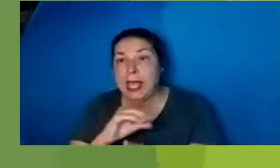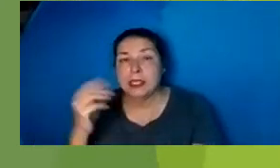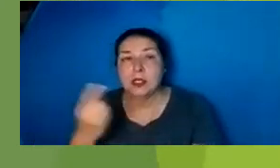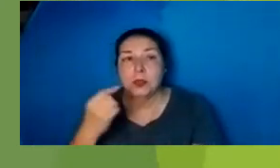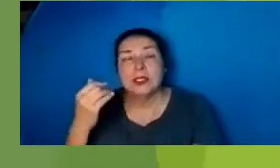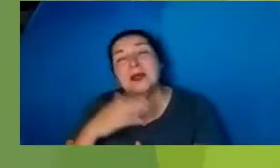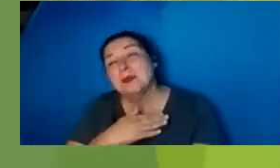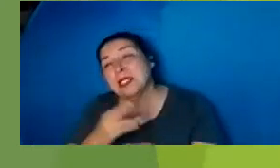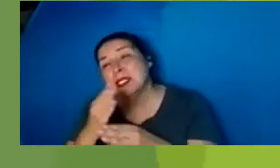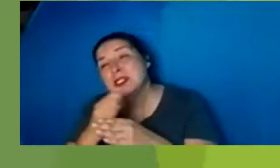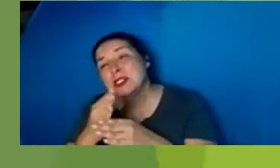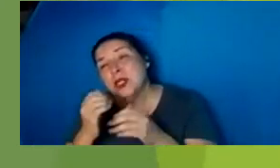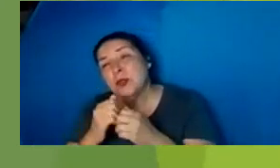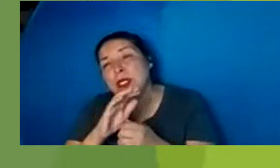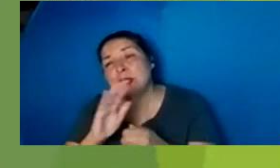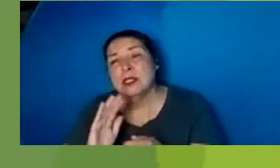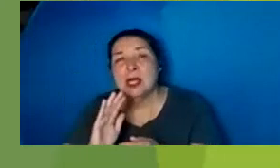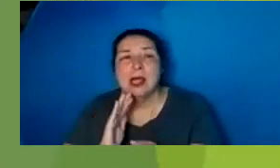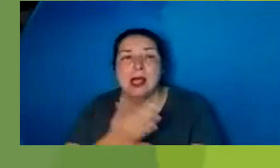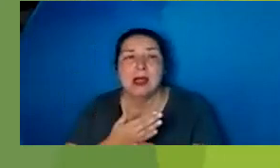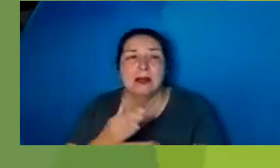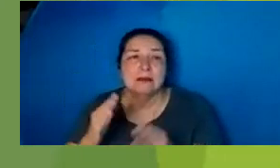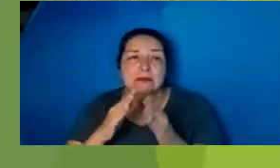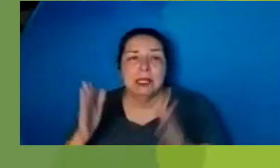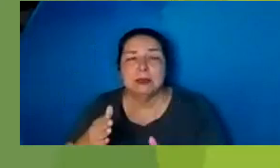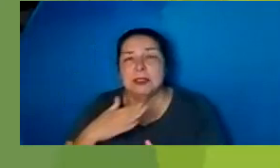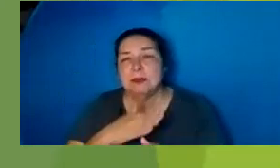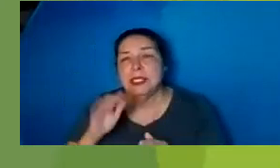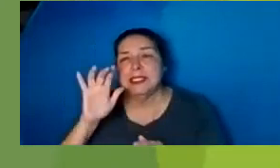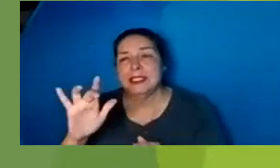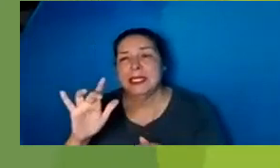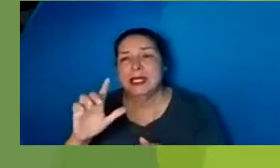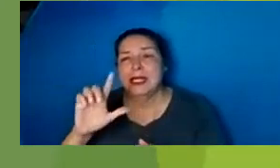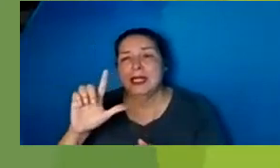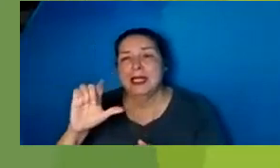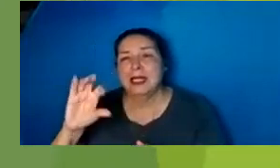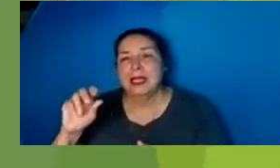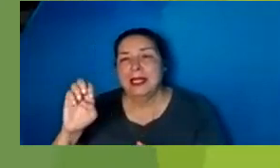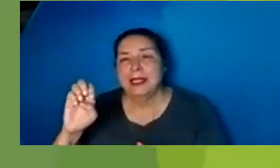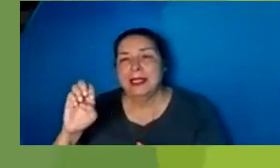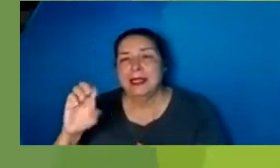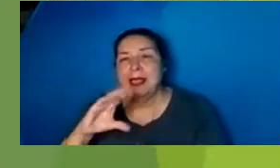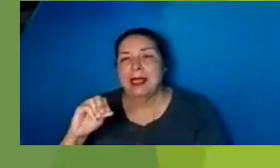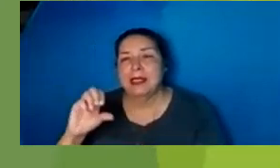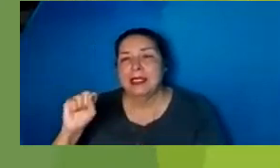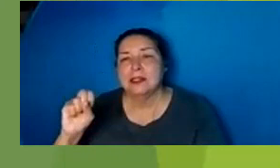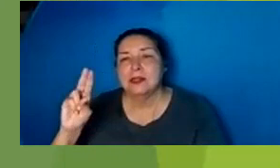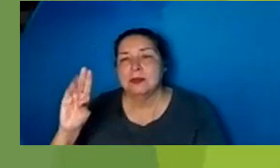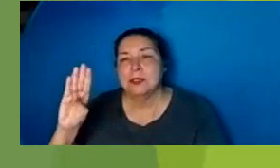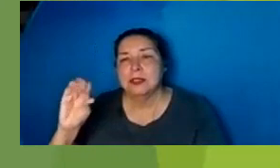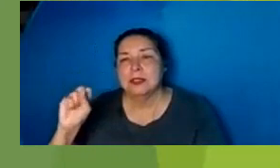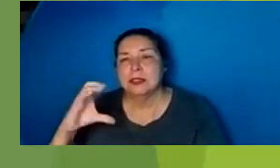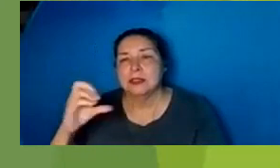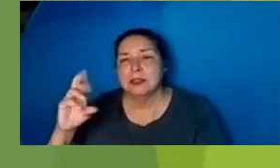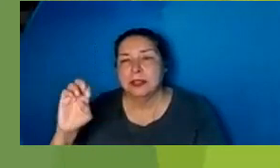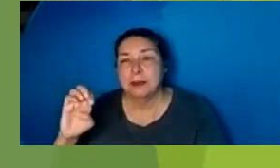our neighbors. Please hit like, subscribe, and don't forget to click on the bell so you're notified